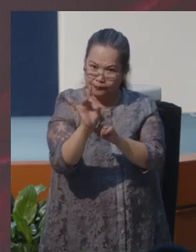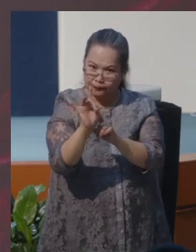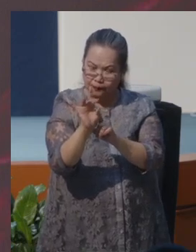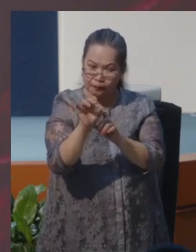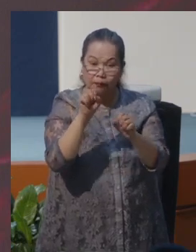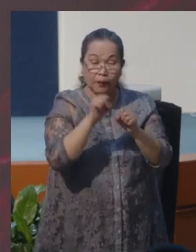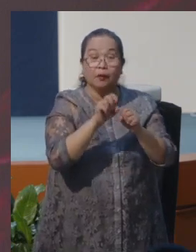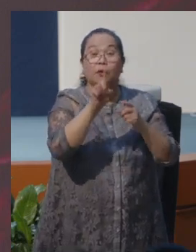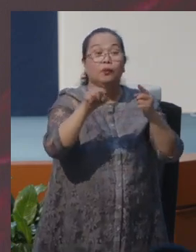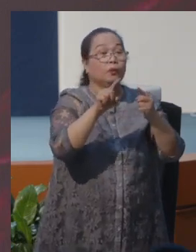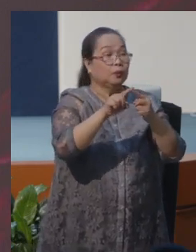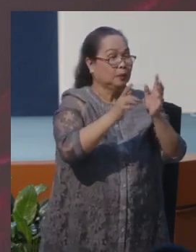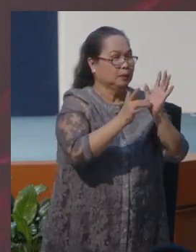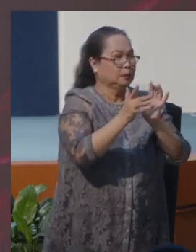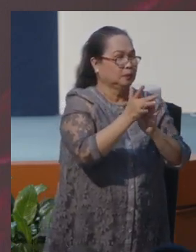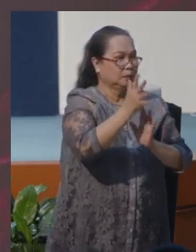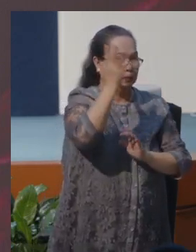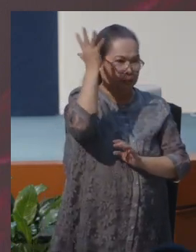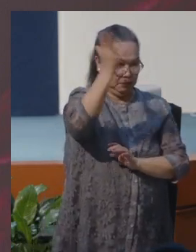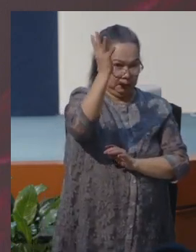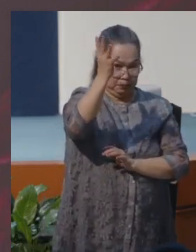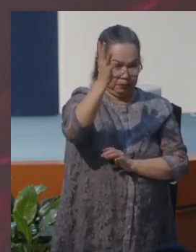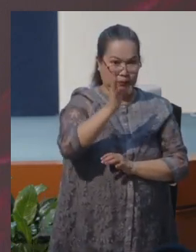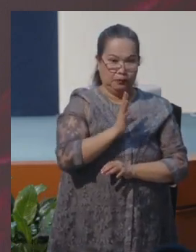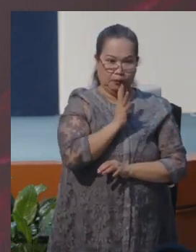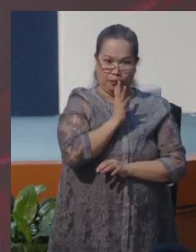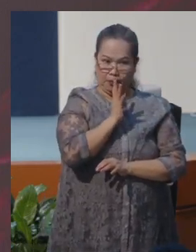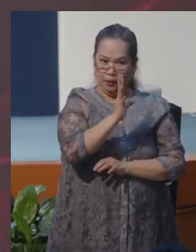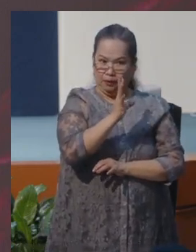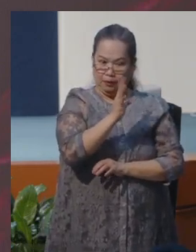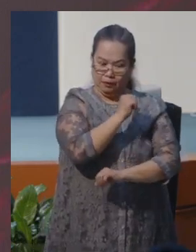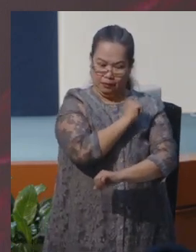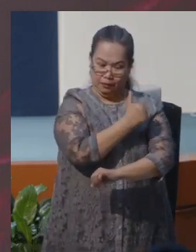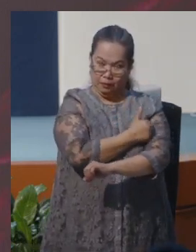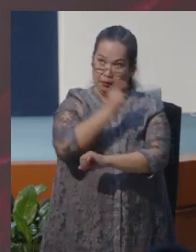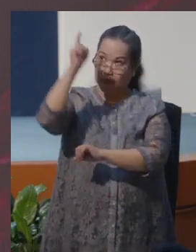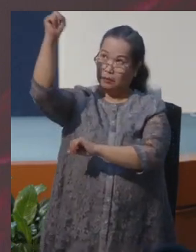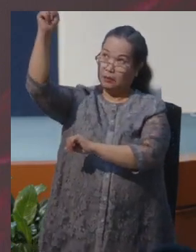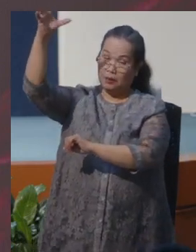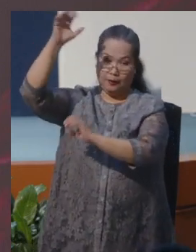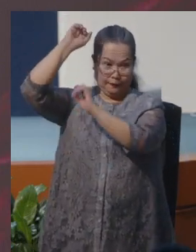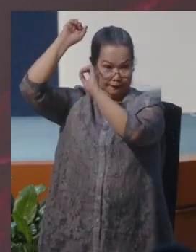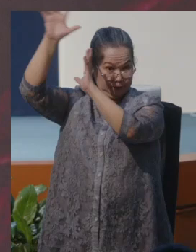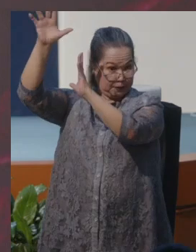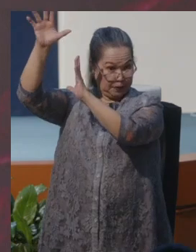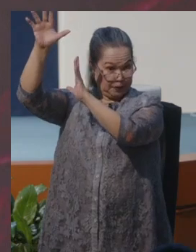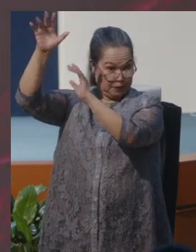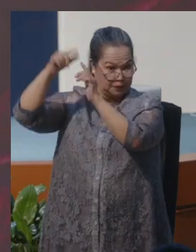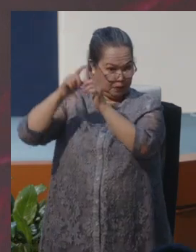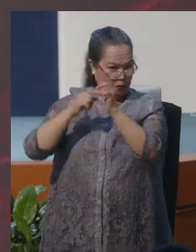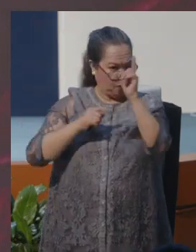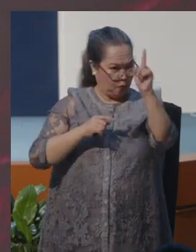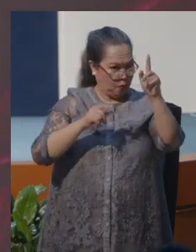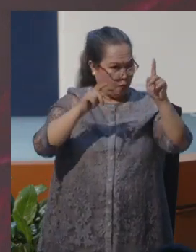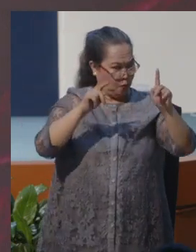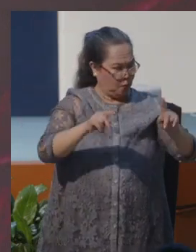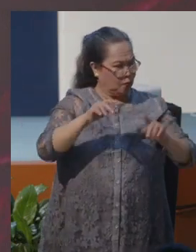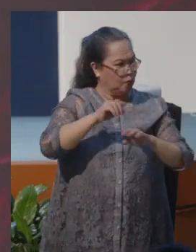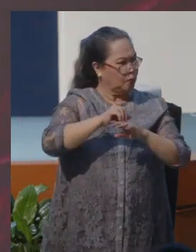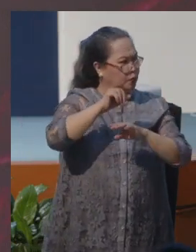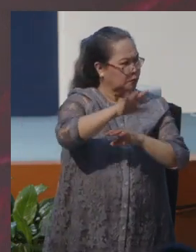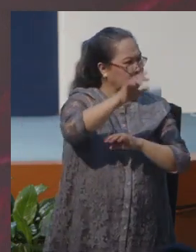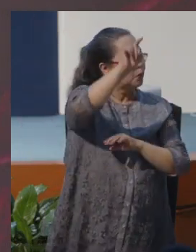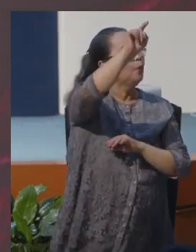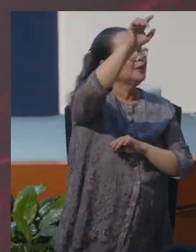So when Jesus spoke, he spoke with the authority of the one who sent him, and the one who sent him was